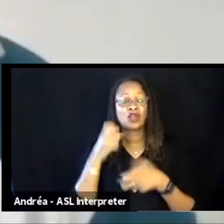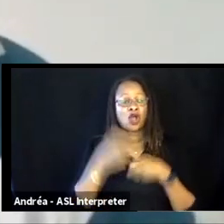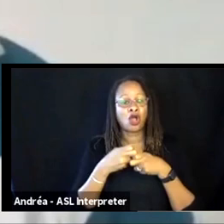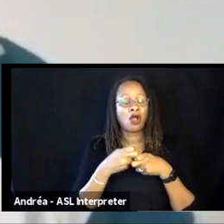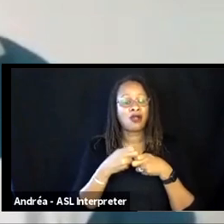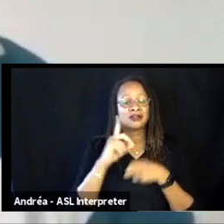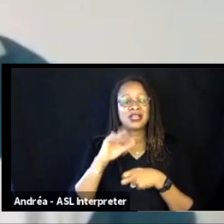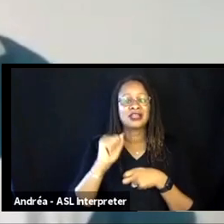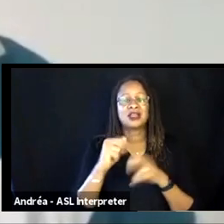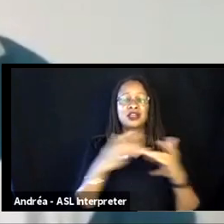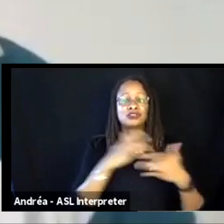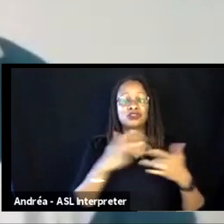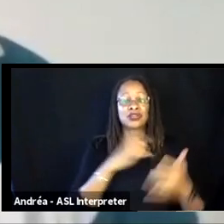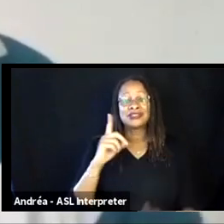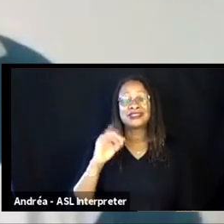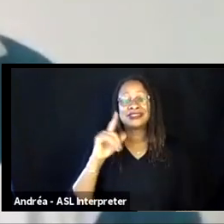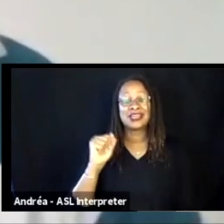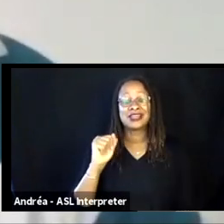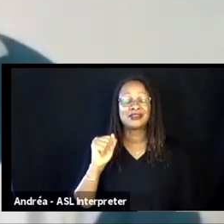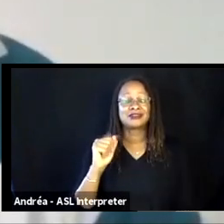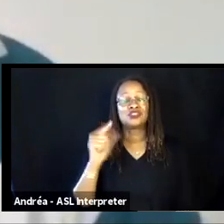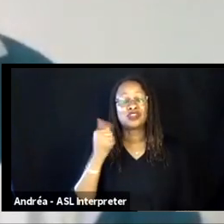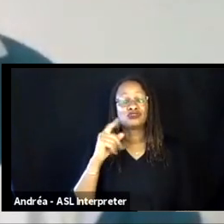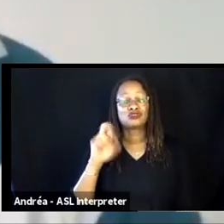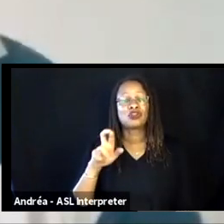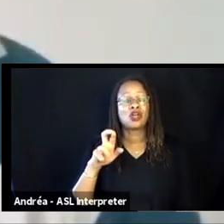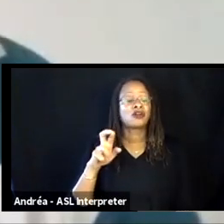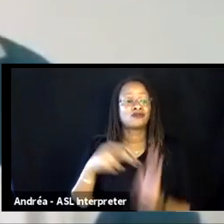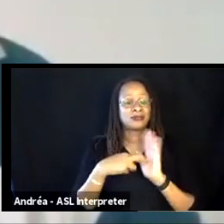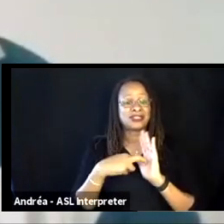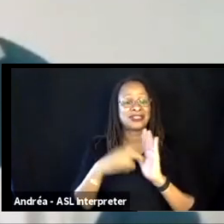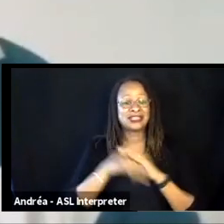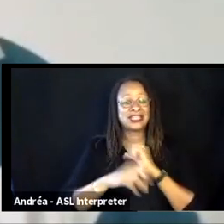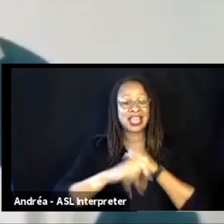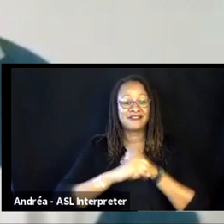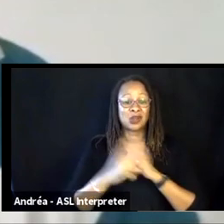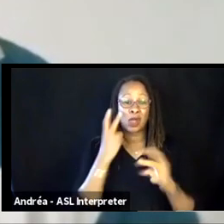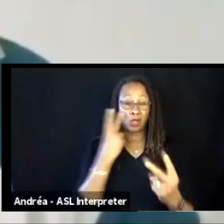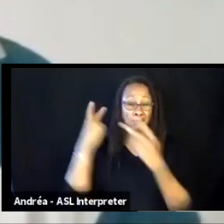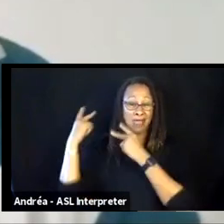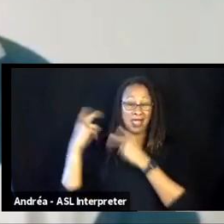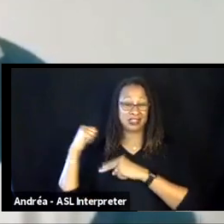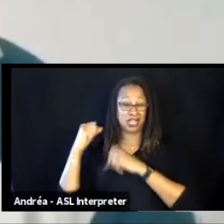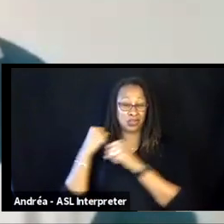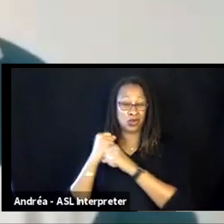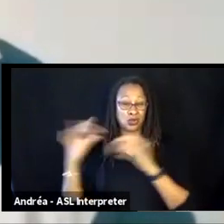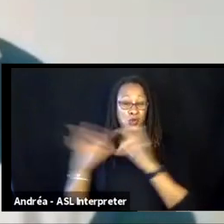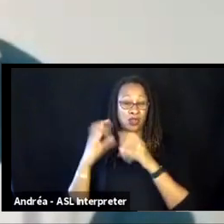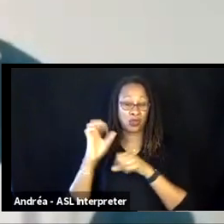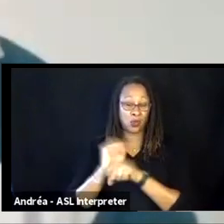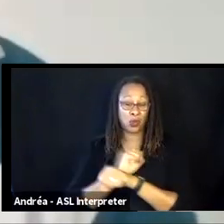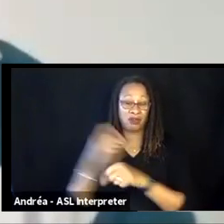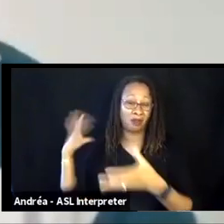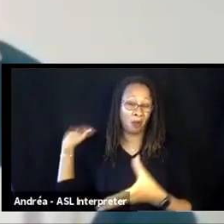representation in advertising. And we looked back at 10 years worth of work. And I mean, you'll remember as I will,